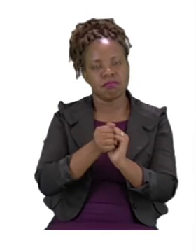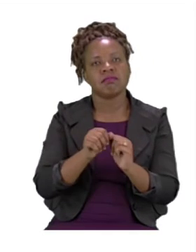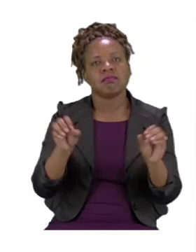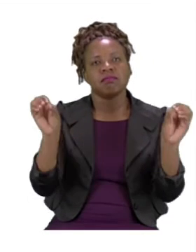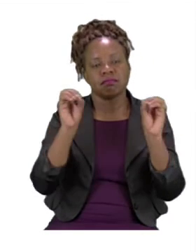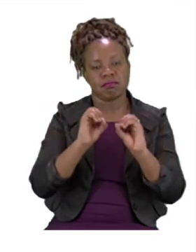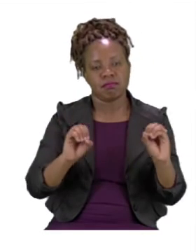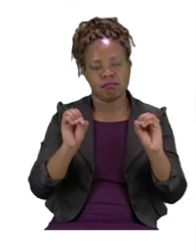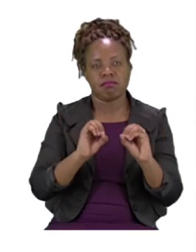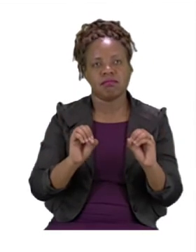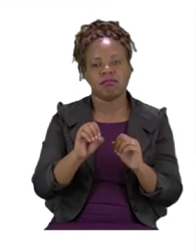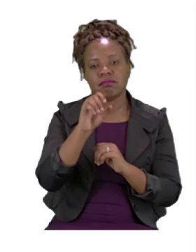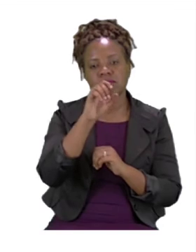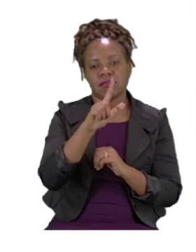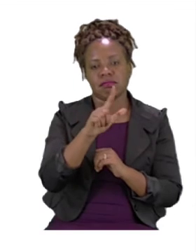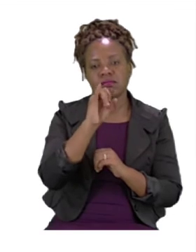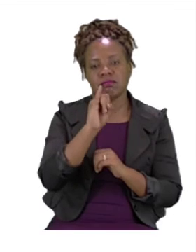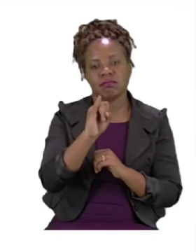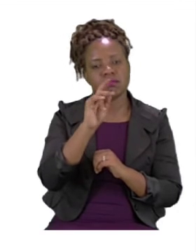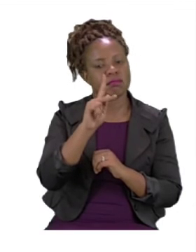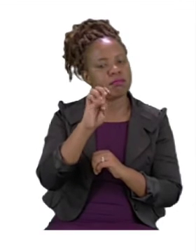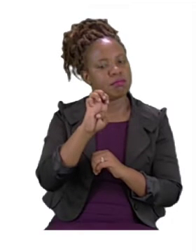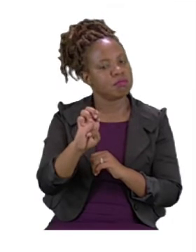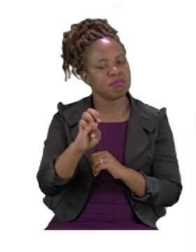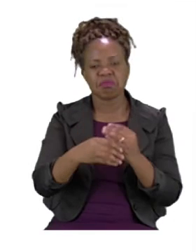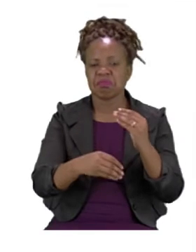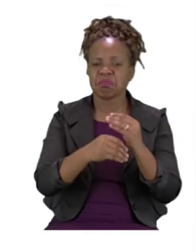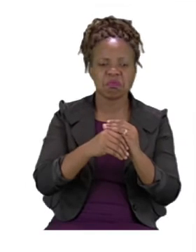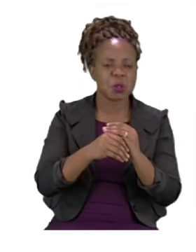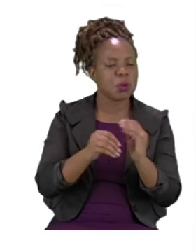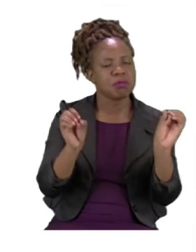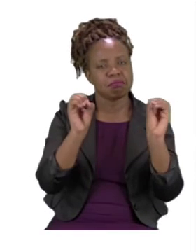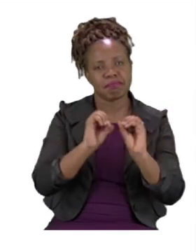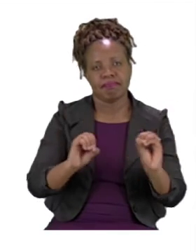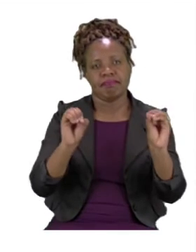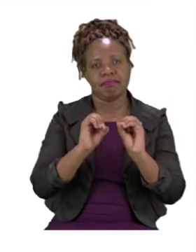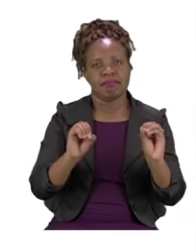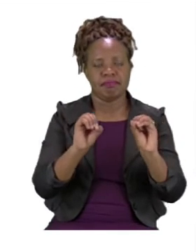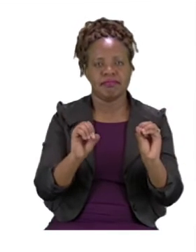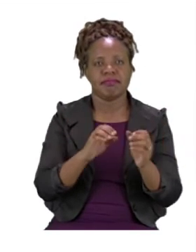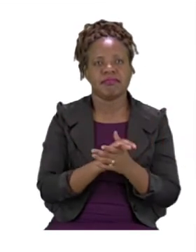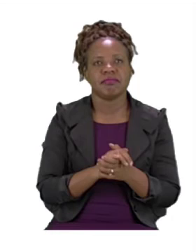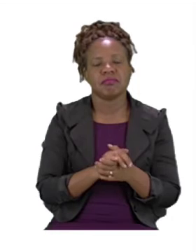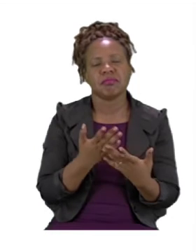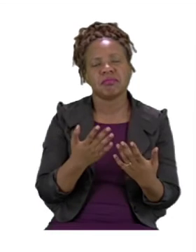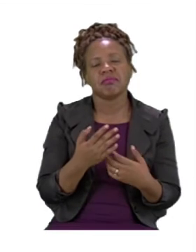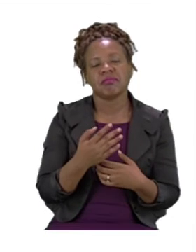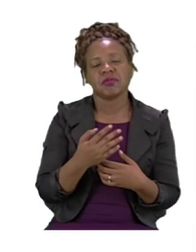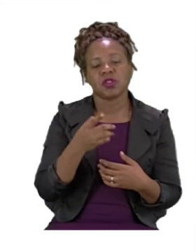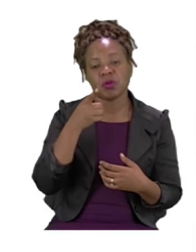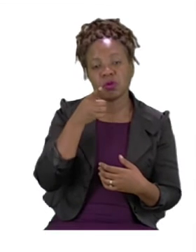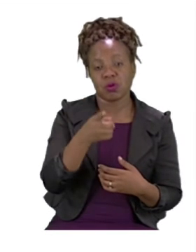like remains like without anything added. So I can say, you